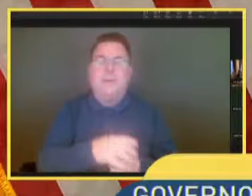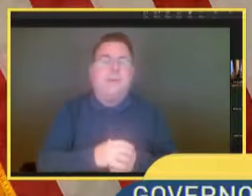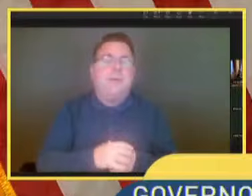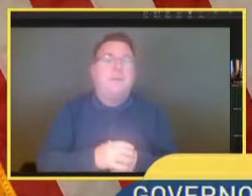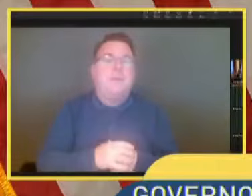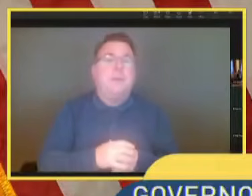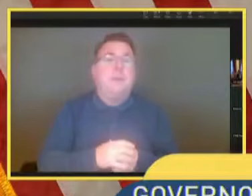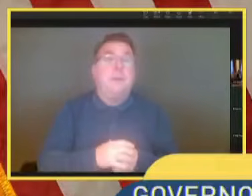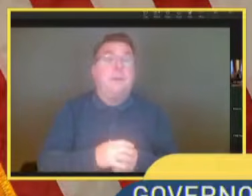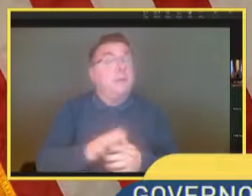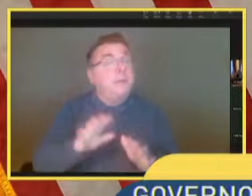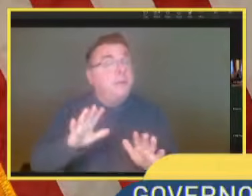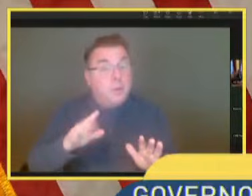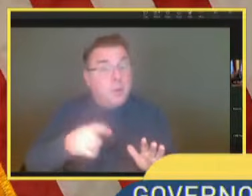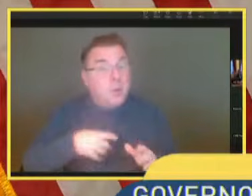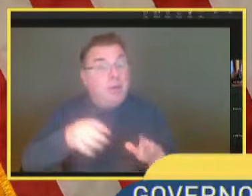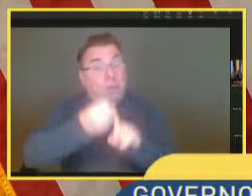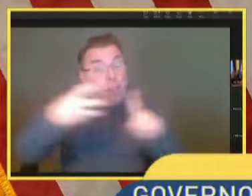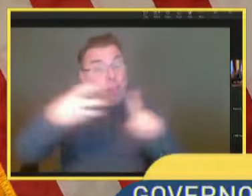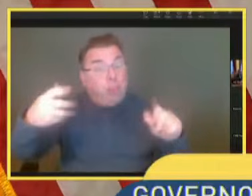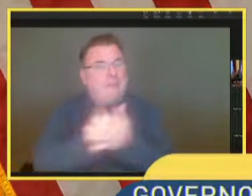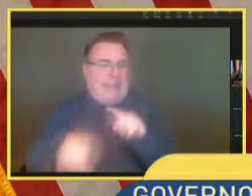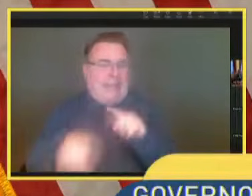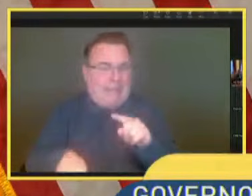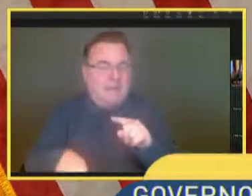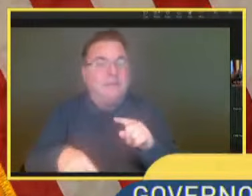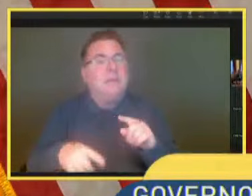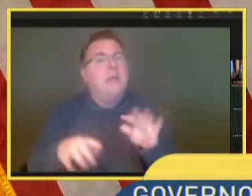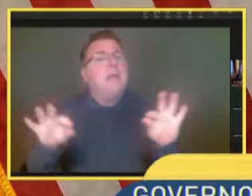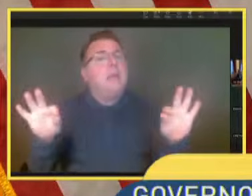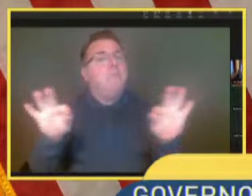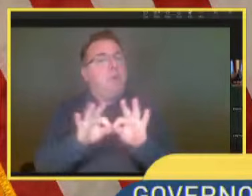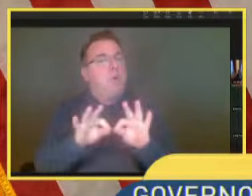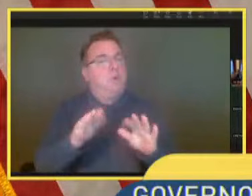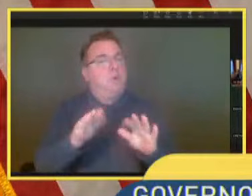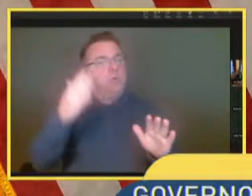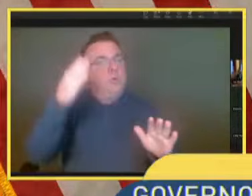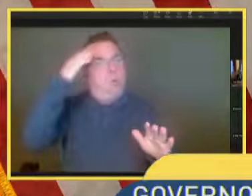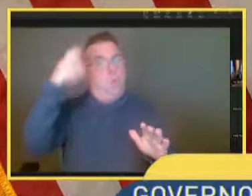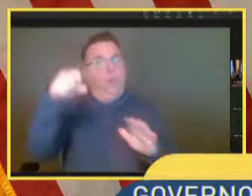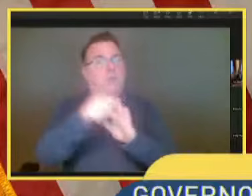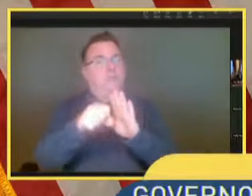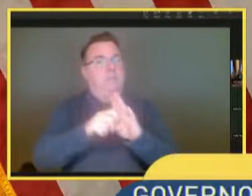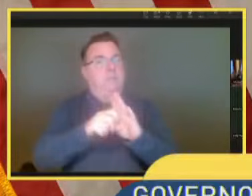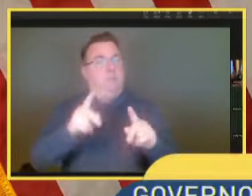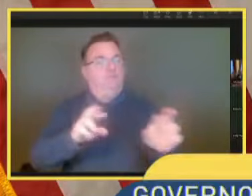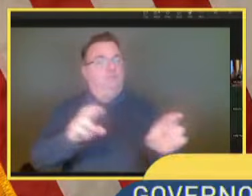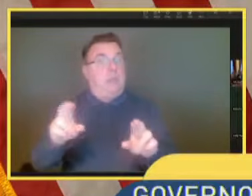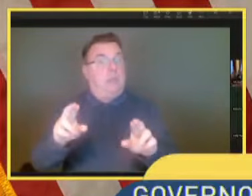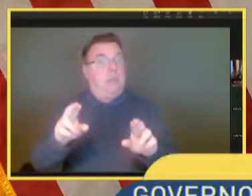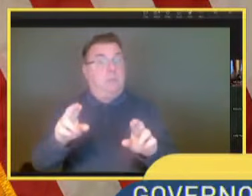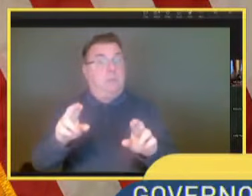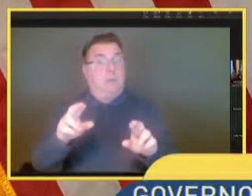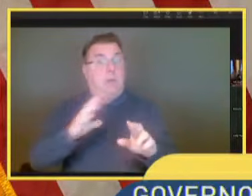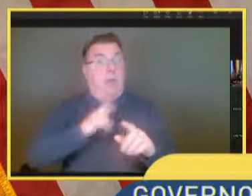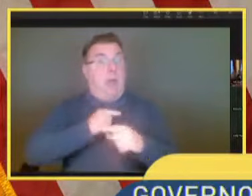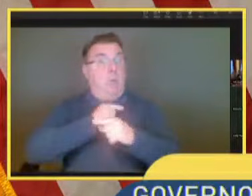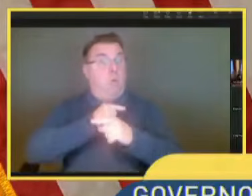reasons I hope you understand, but I want the people of our state to know that I'll take whatever steps are necessary to keep our residents